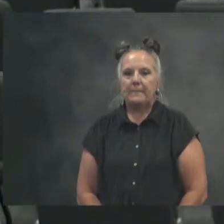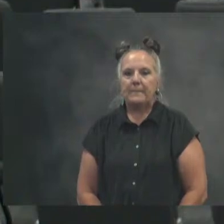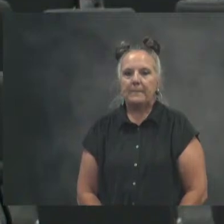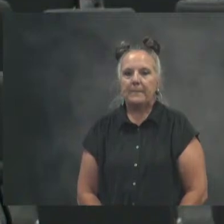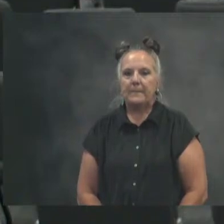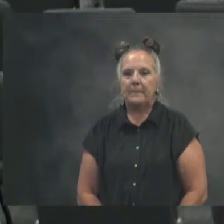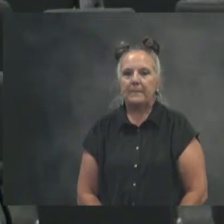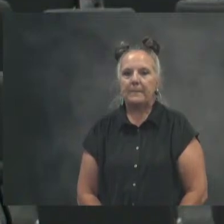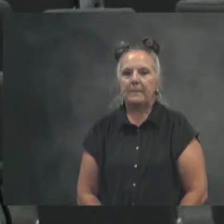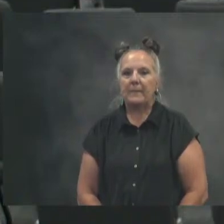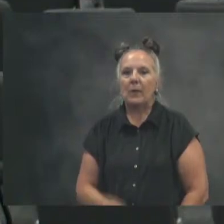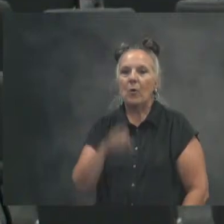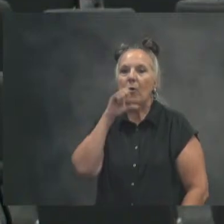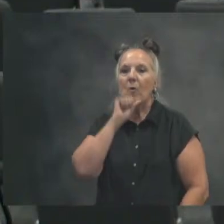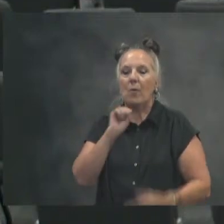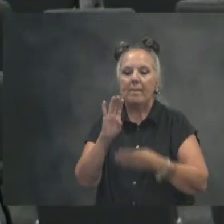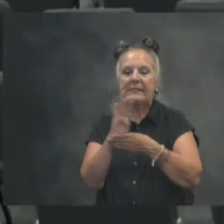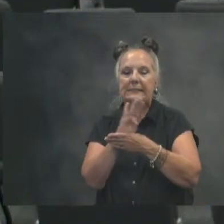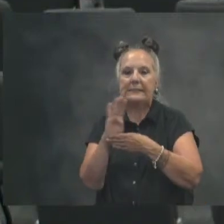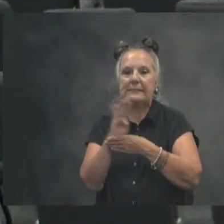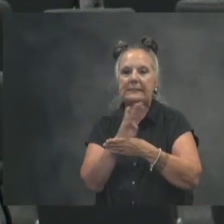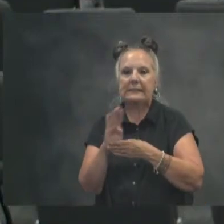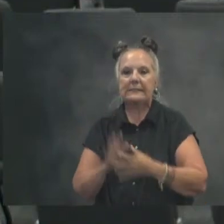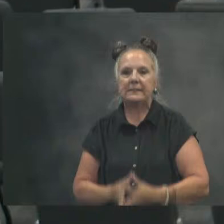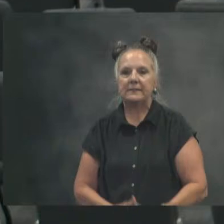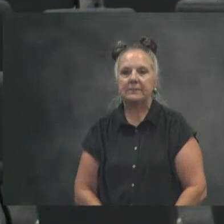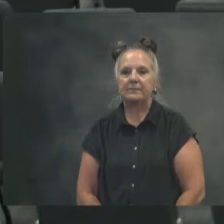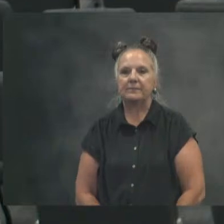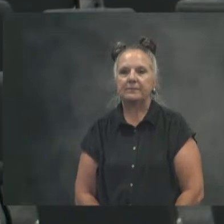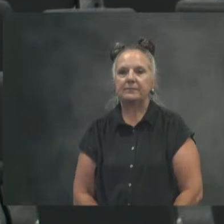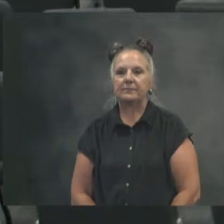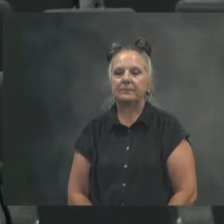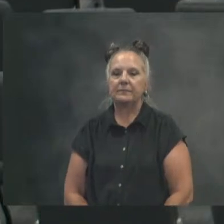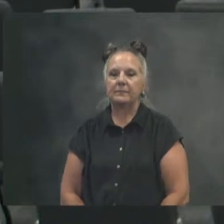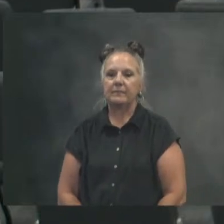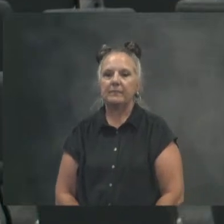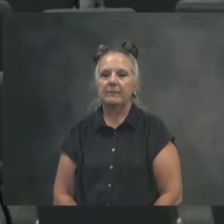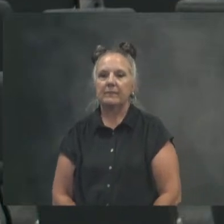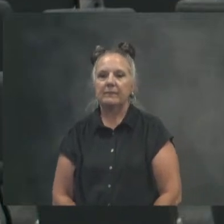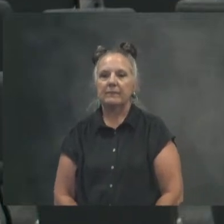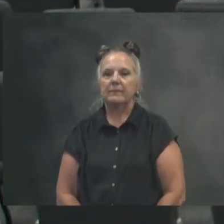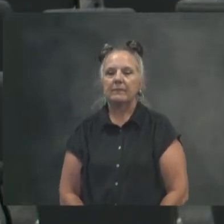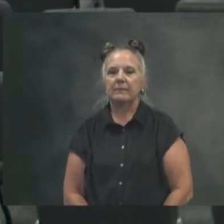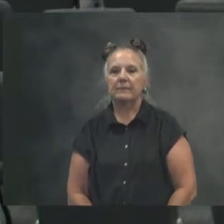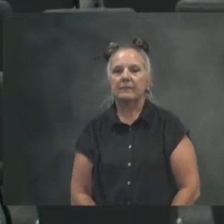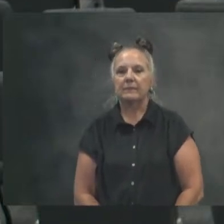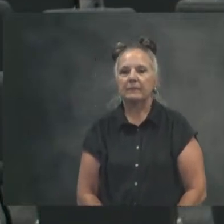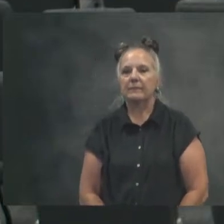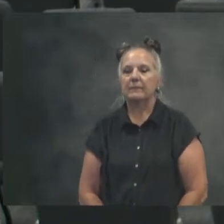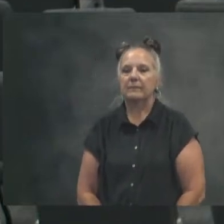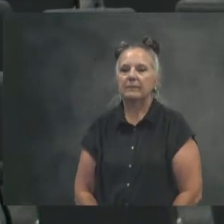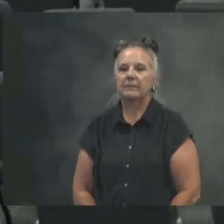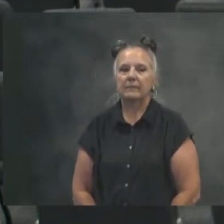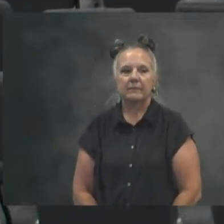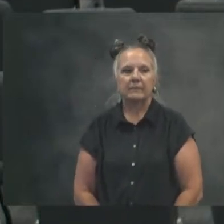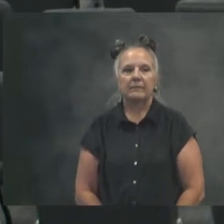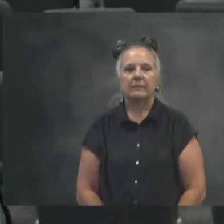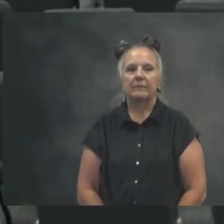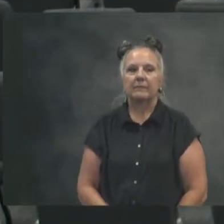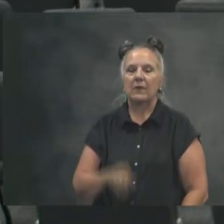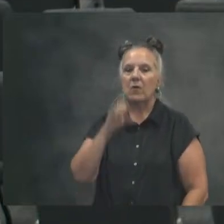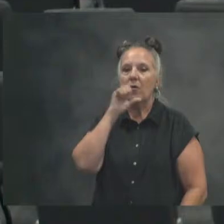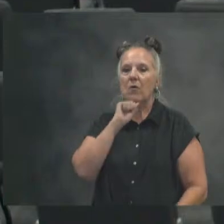That brings us to old business. Our first action item under old business this evening is the second